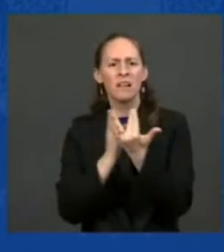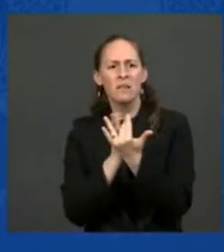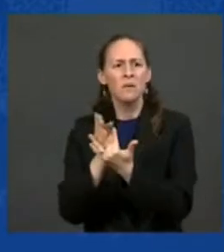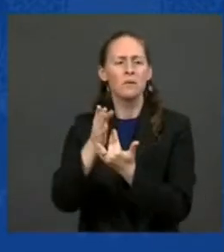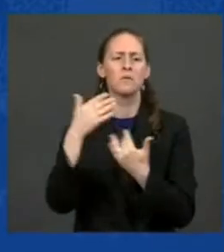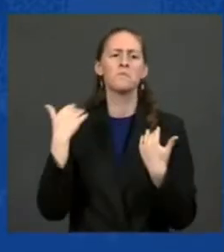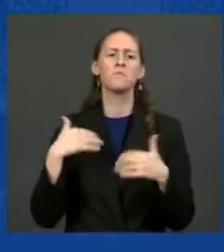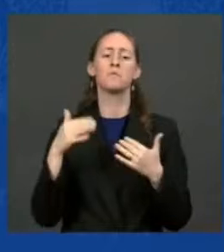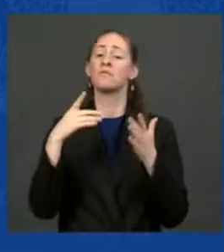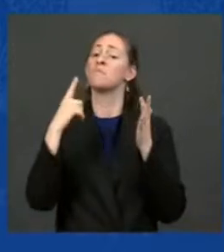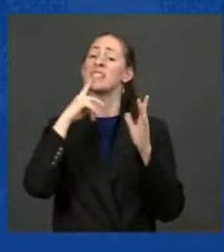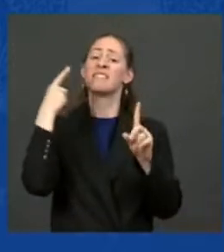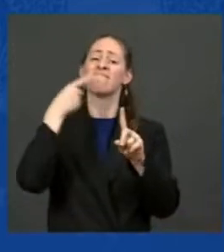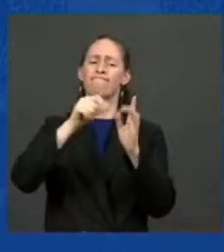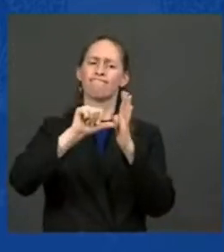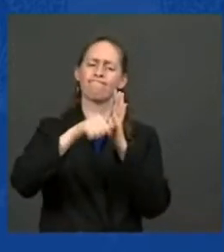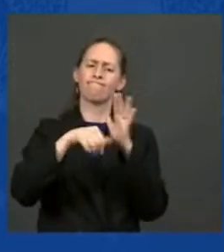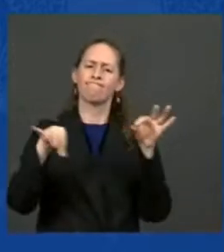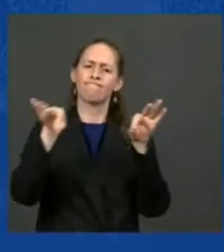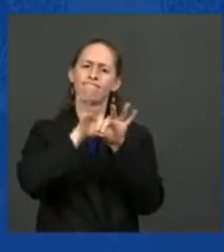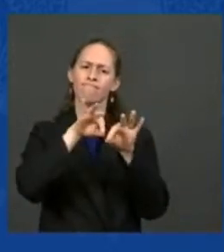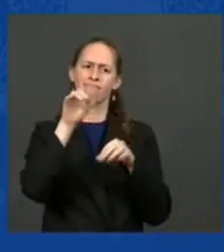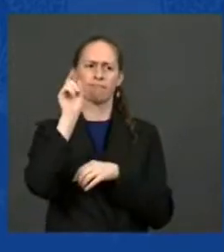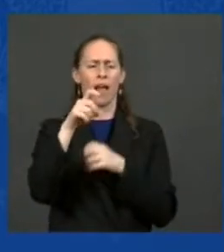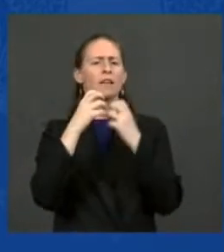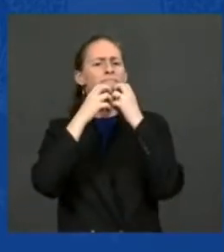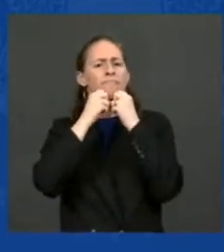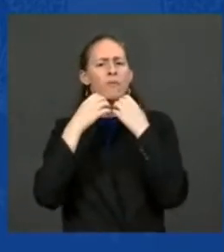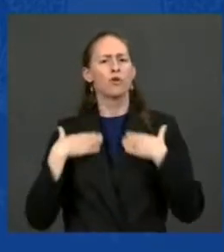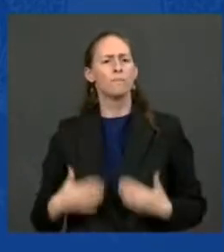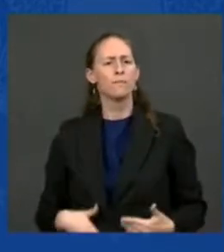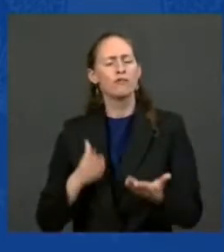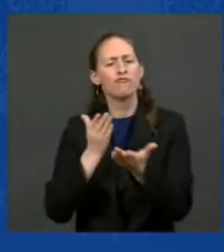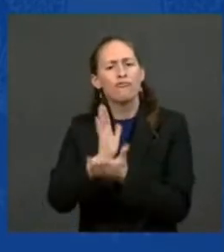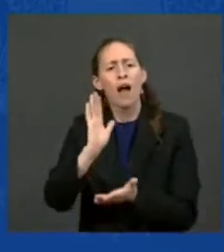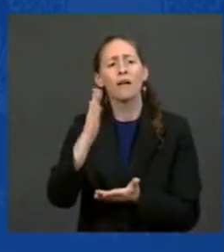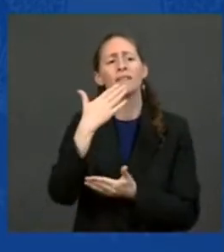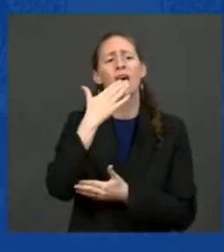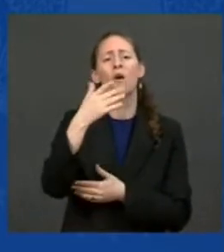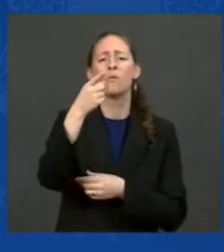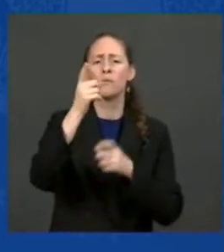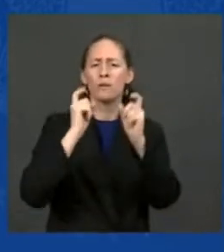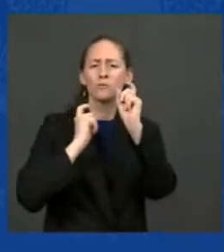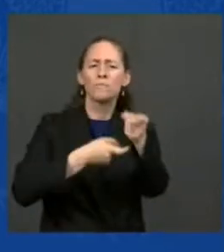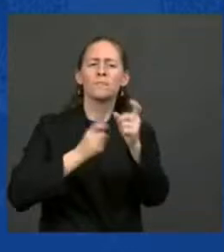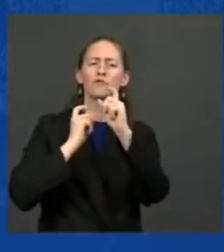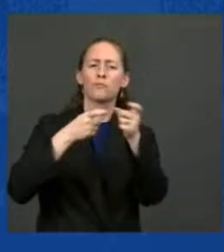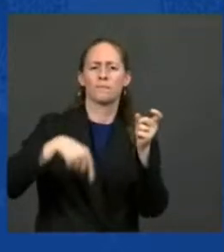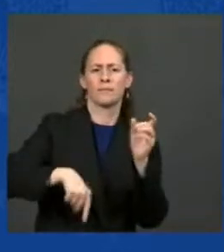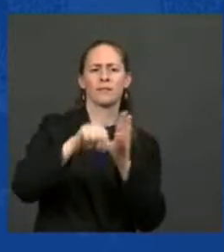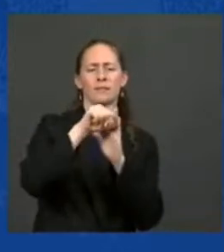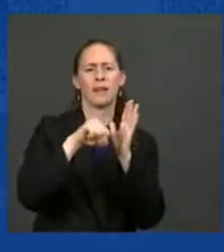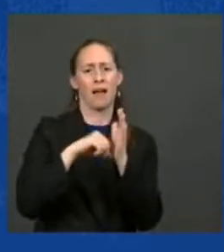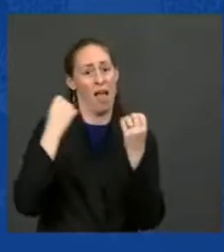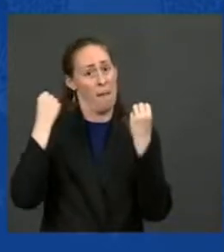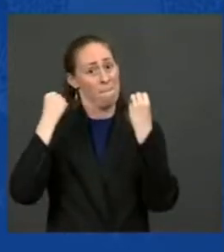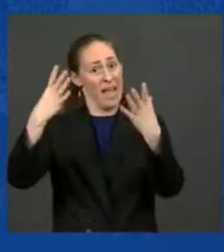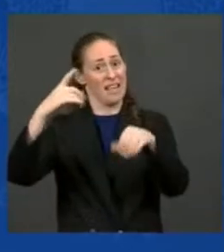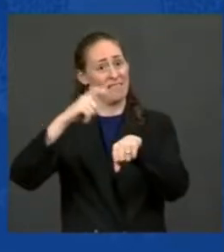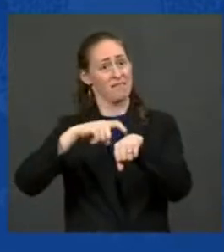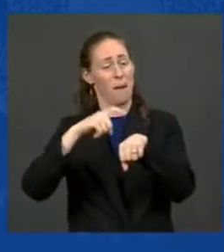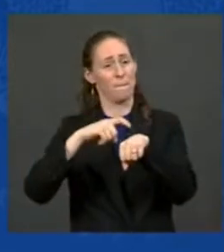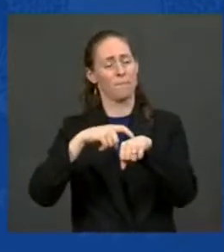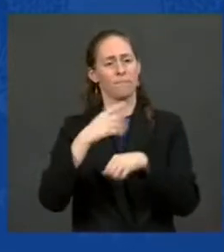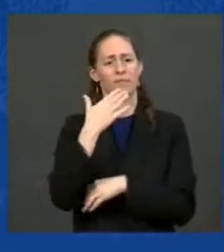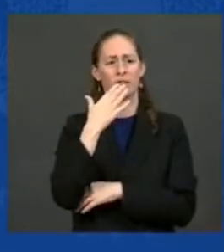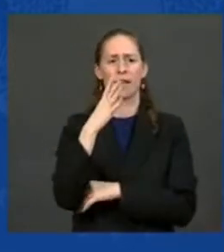rights come directly home to all of us. Thank you for your contributions to our state on countless occasions, and thank you for reminding all of us to